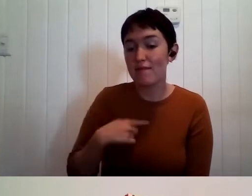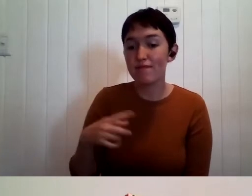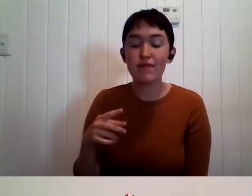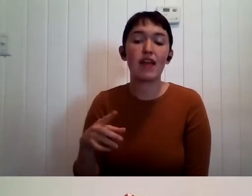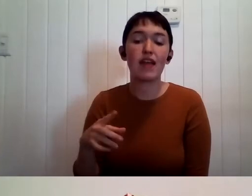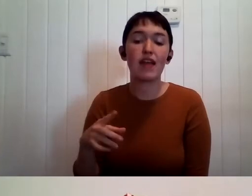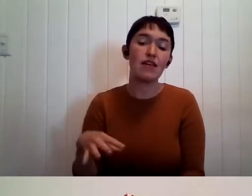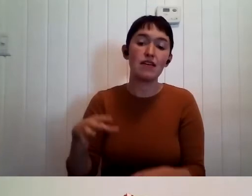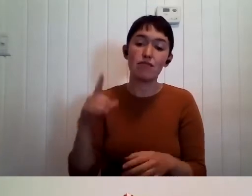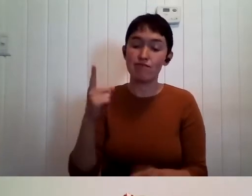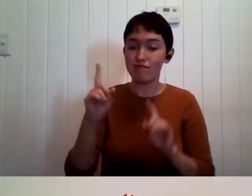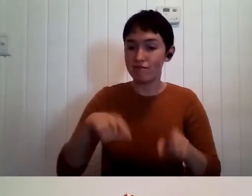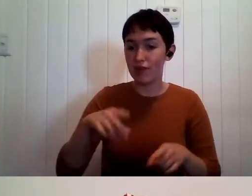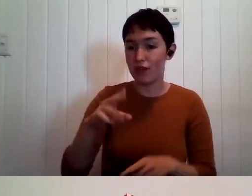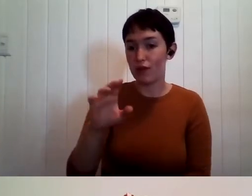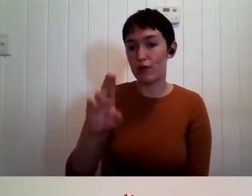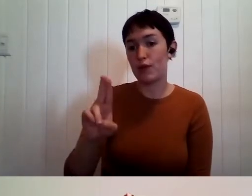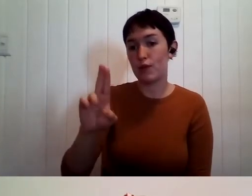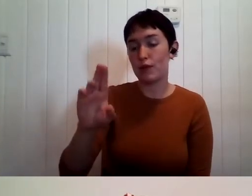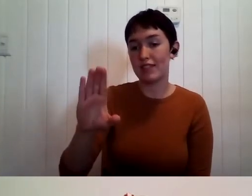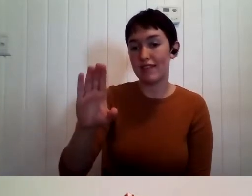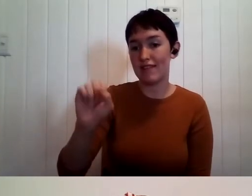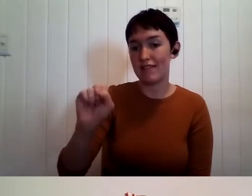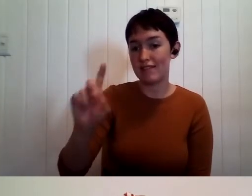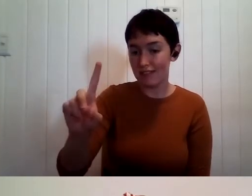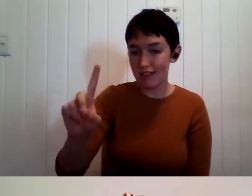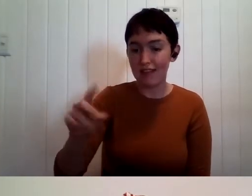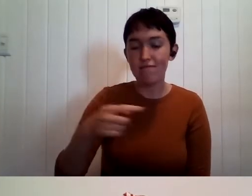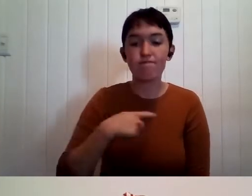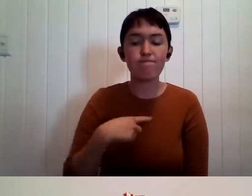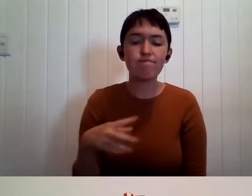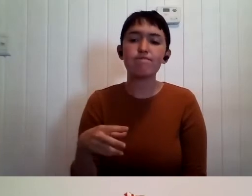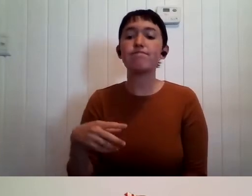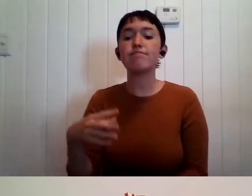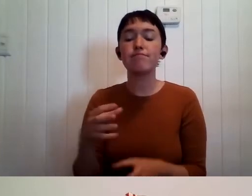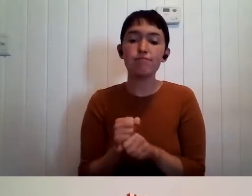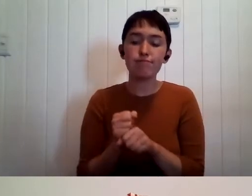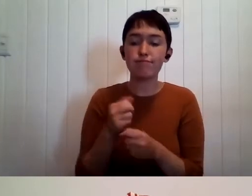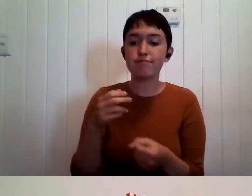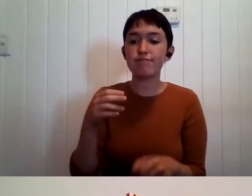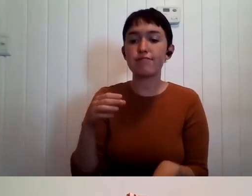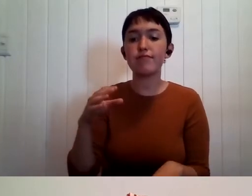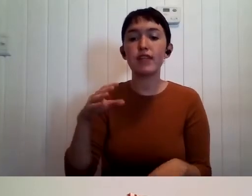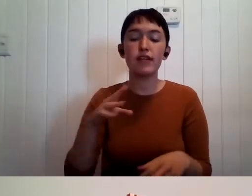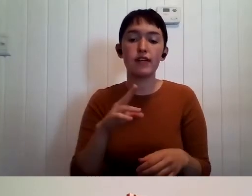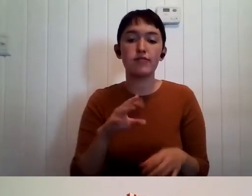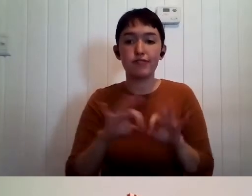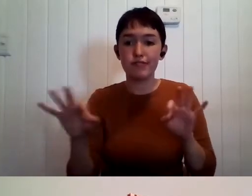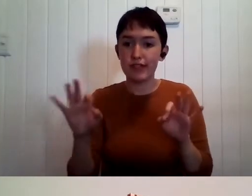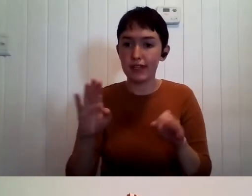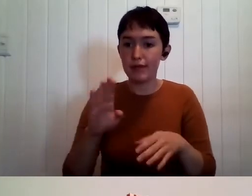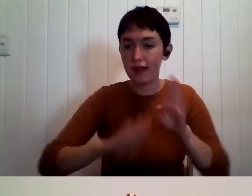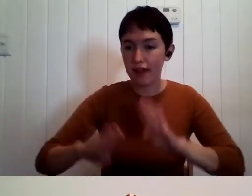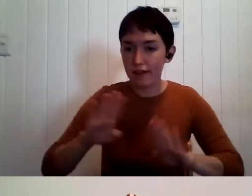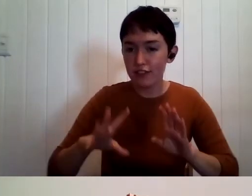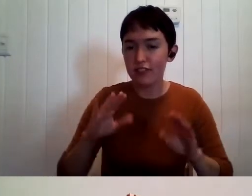global health. And I definitely thought about grad school and maybe it's still in my plan. But before I